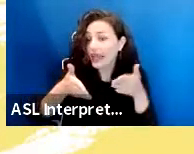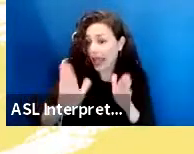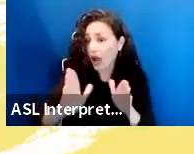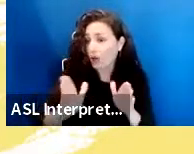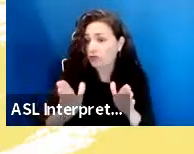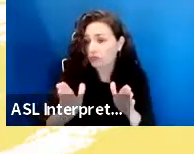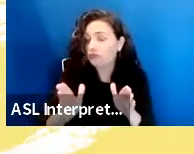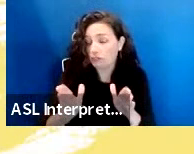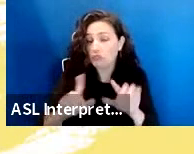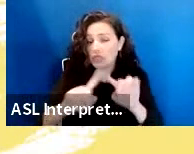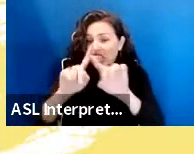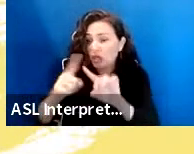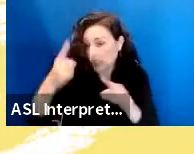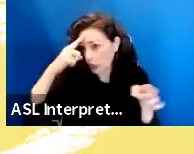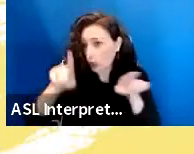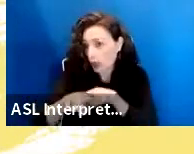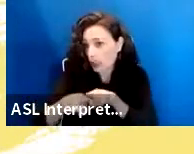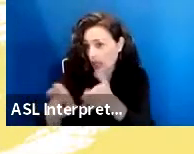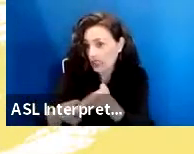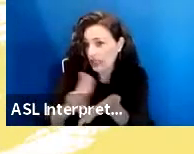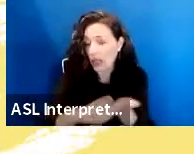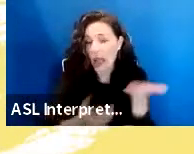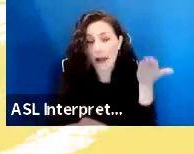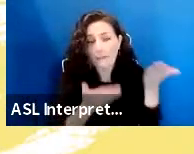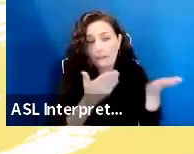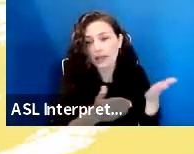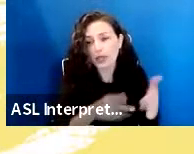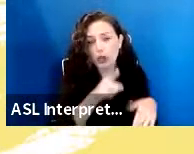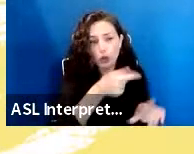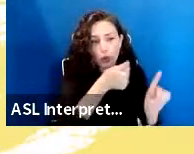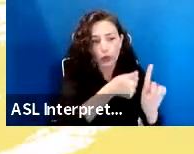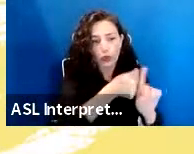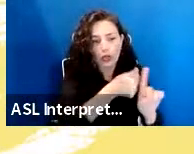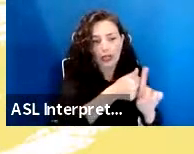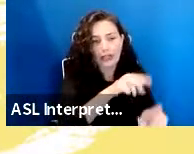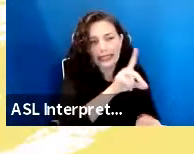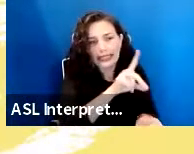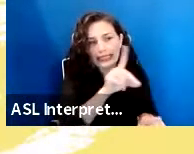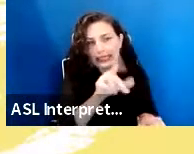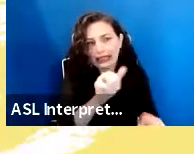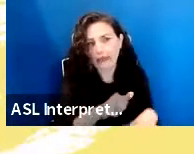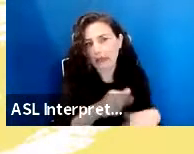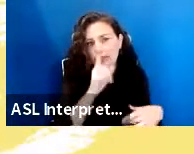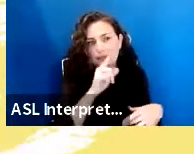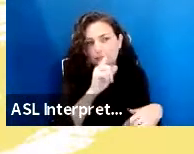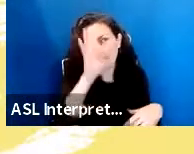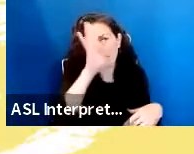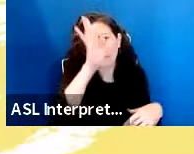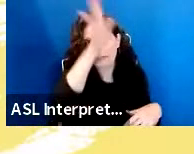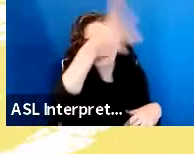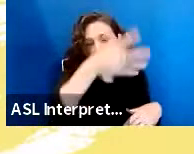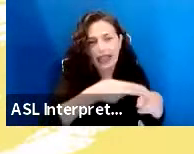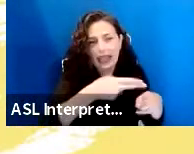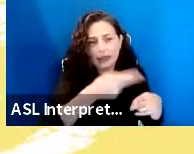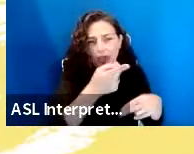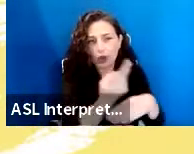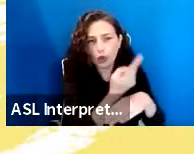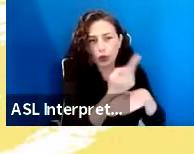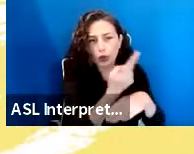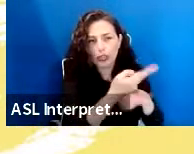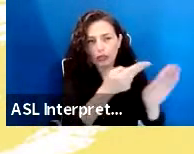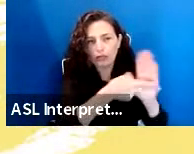can be you as a DBA, so a fictitious name that you're using, or it can be